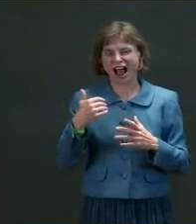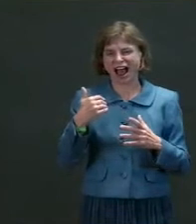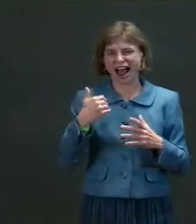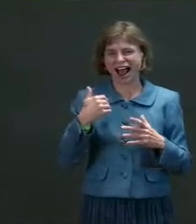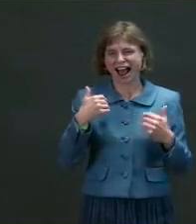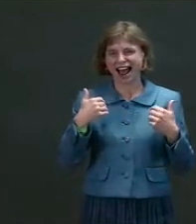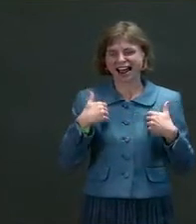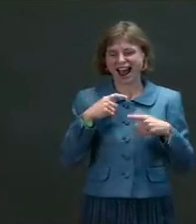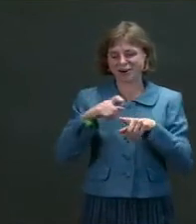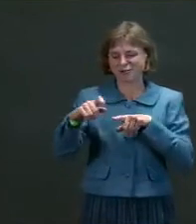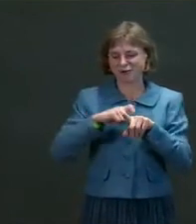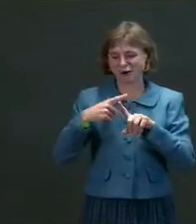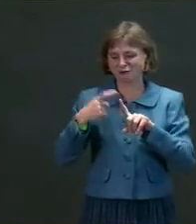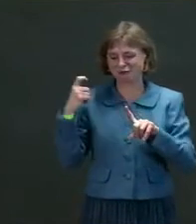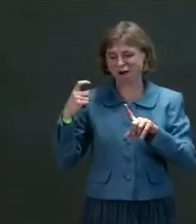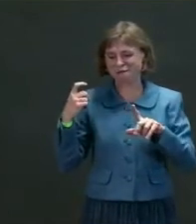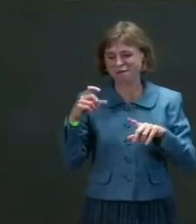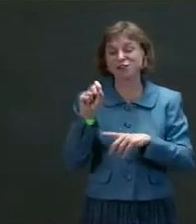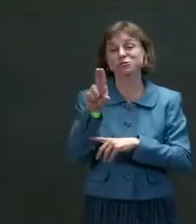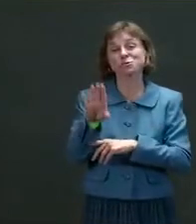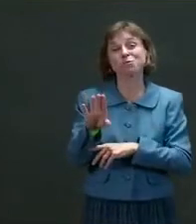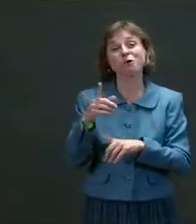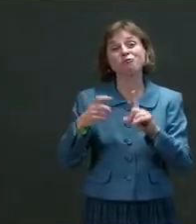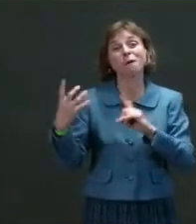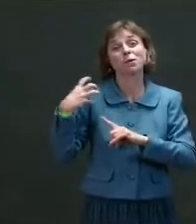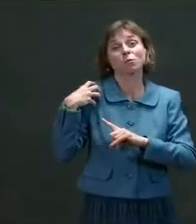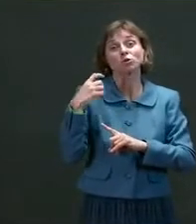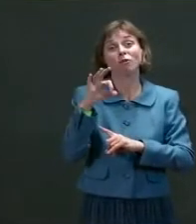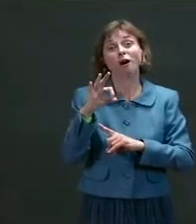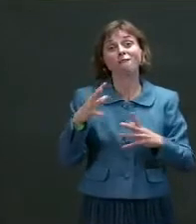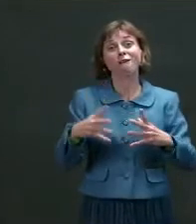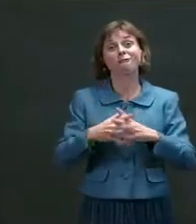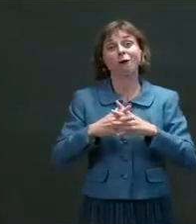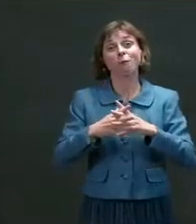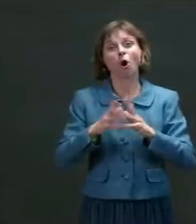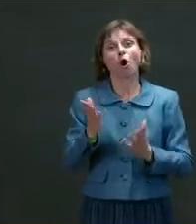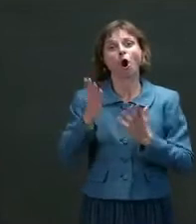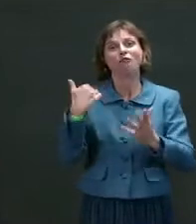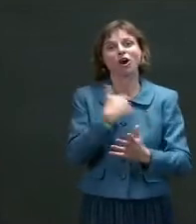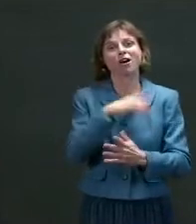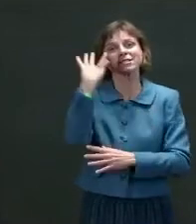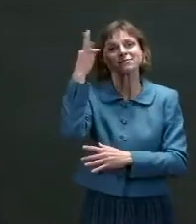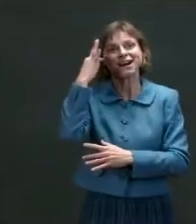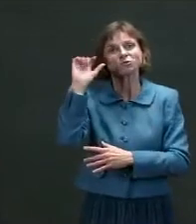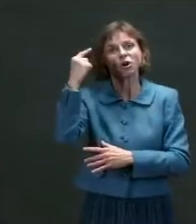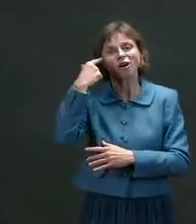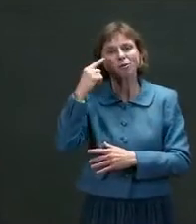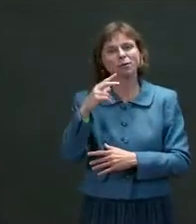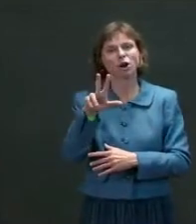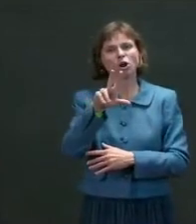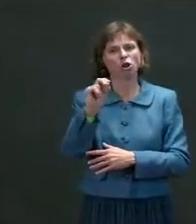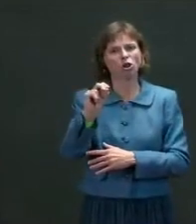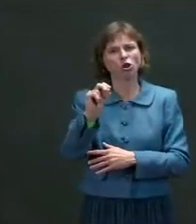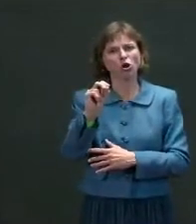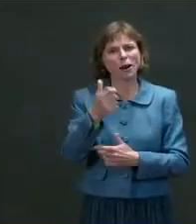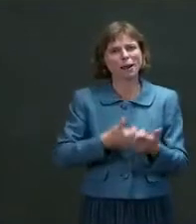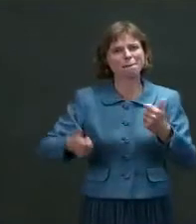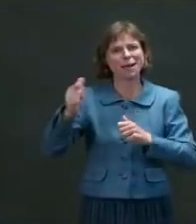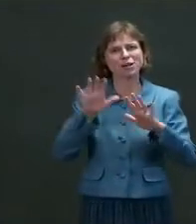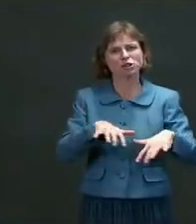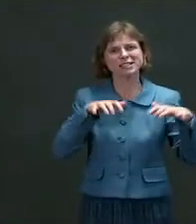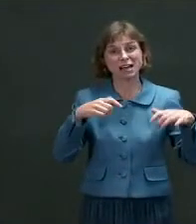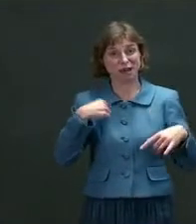and offering us, the federal government, the 30 major stadiums. So I think they're going to be coming to you to look at how you did